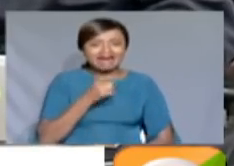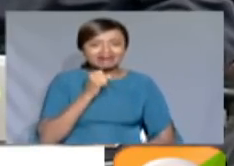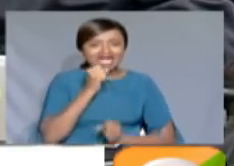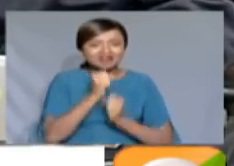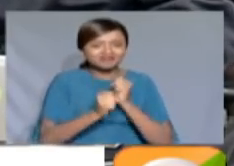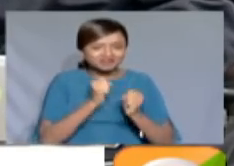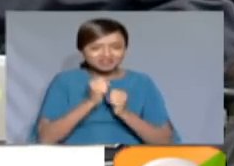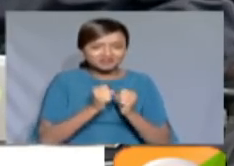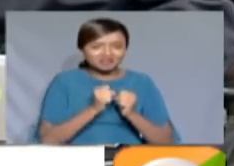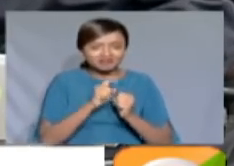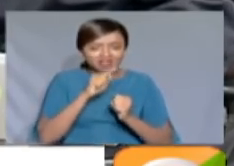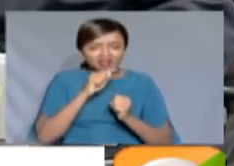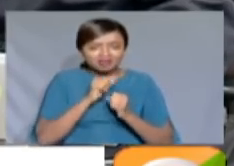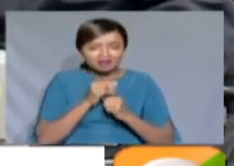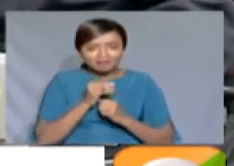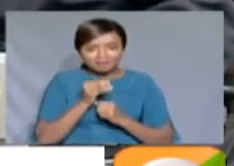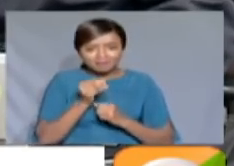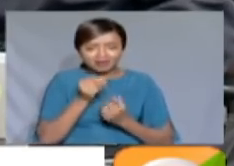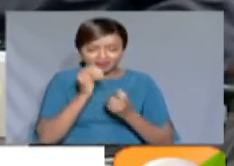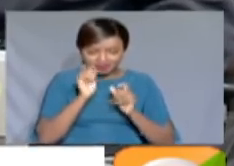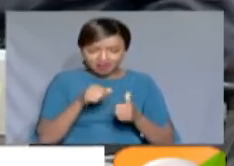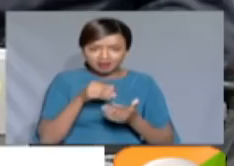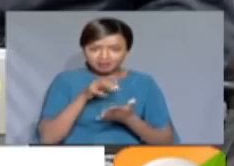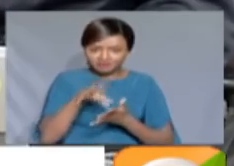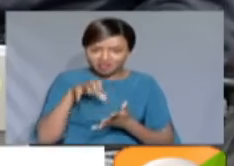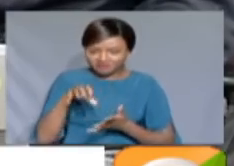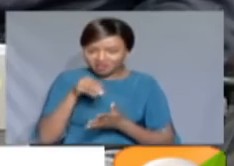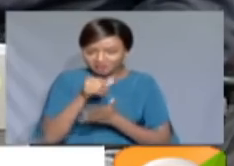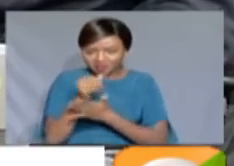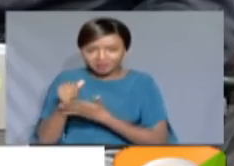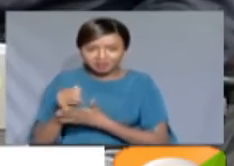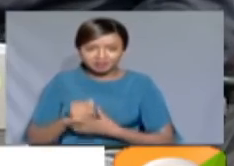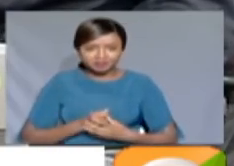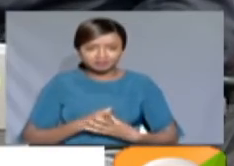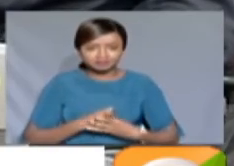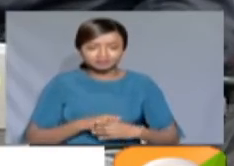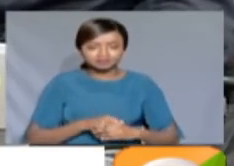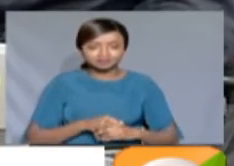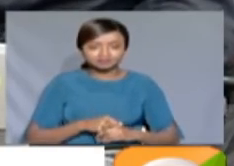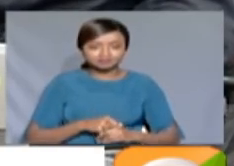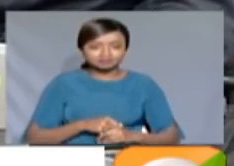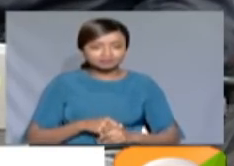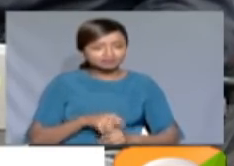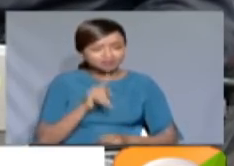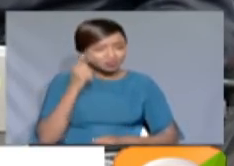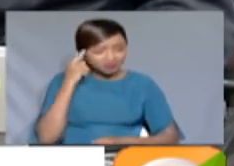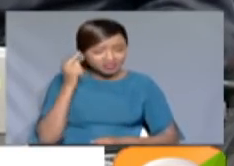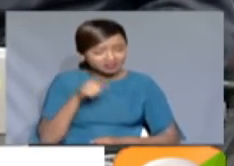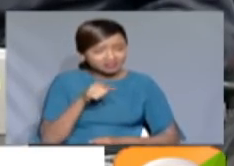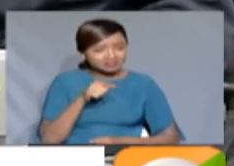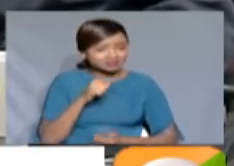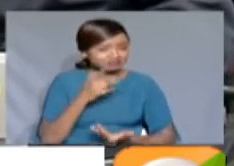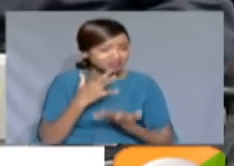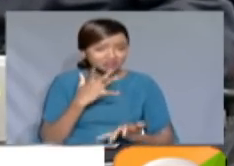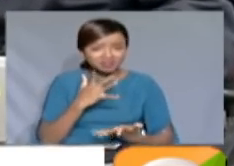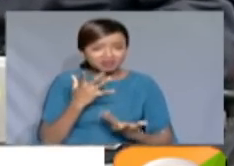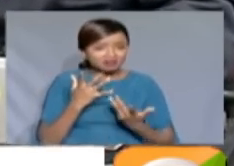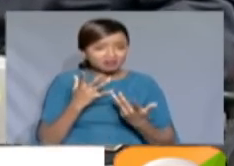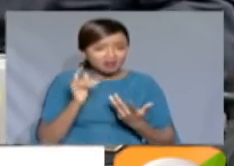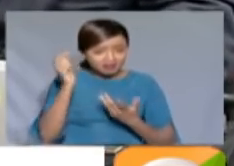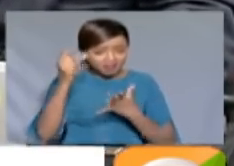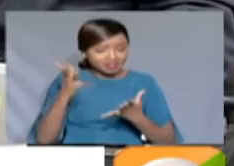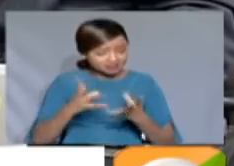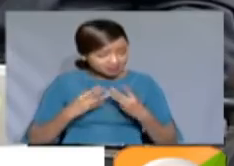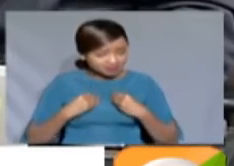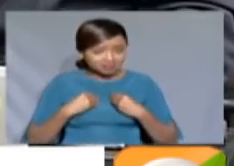once they cross that expressway from JK all the way to Westlands. Do you think this will go down well with Kenyans,